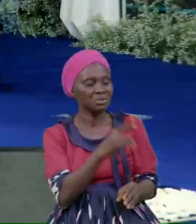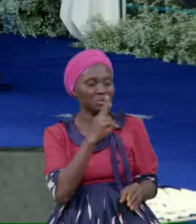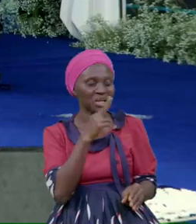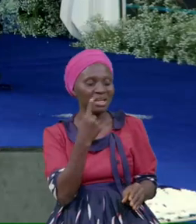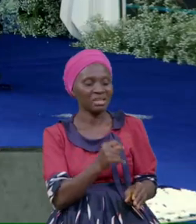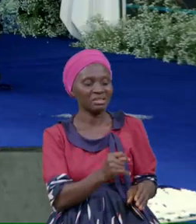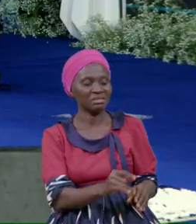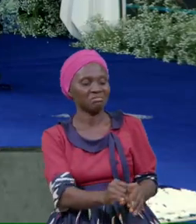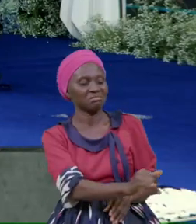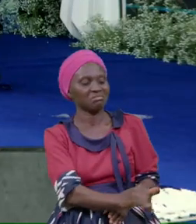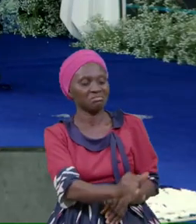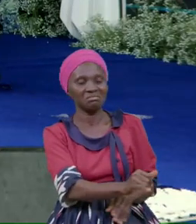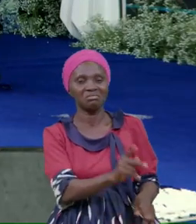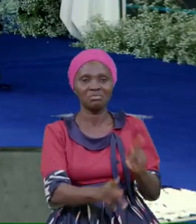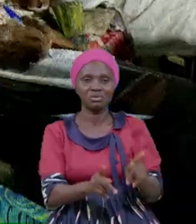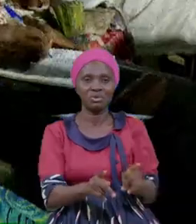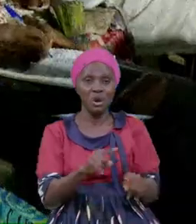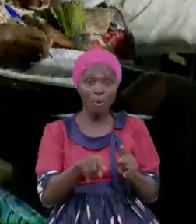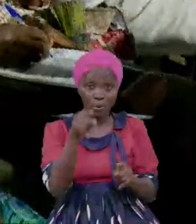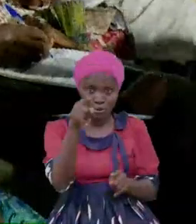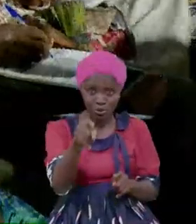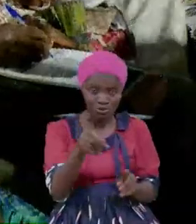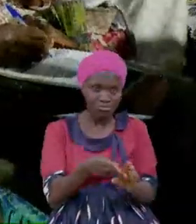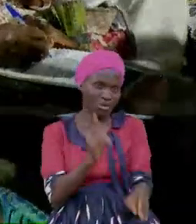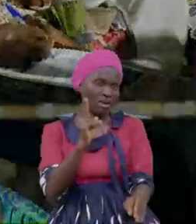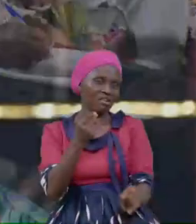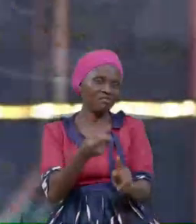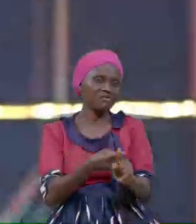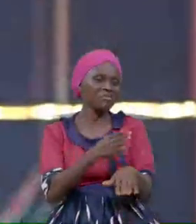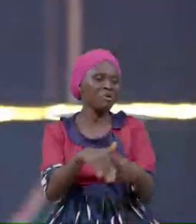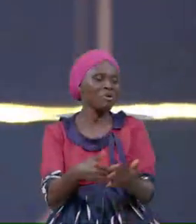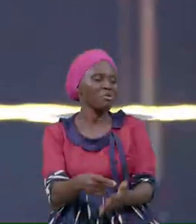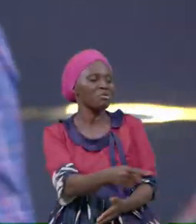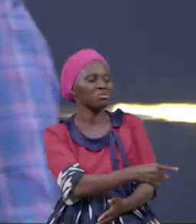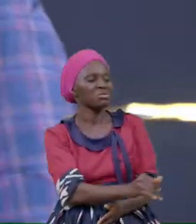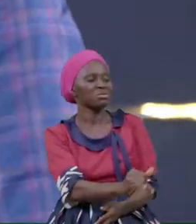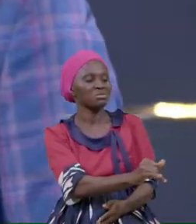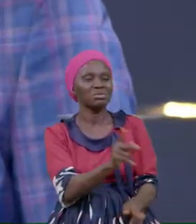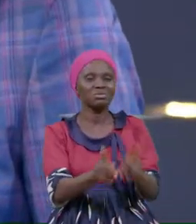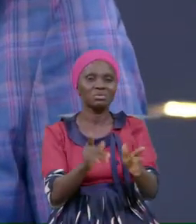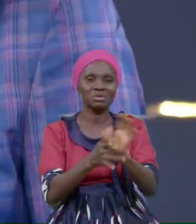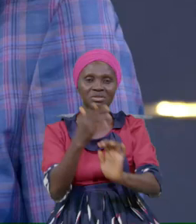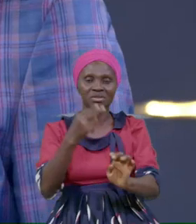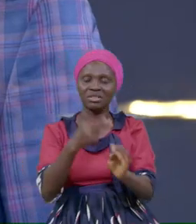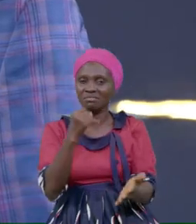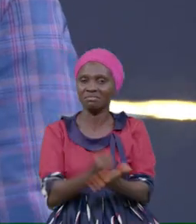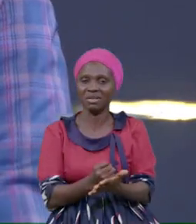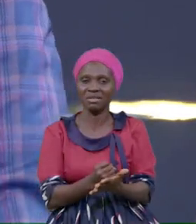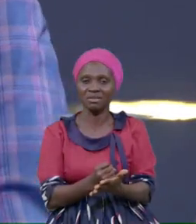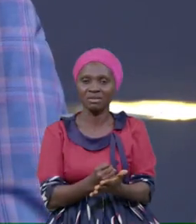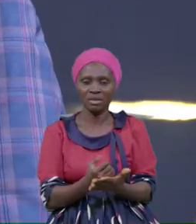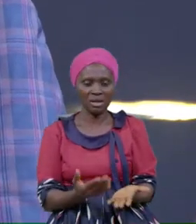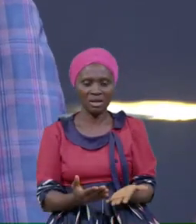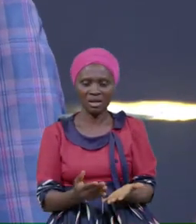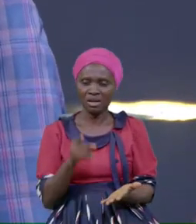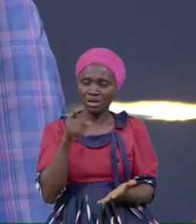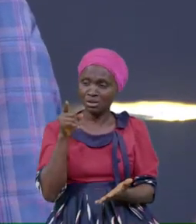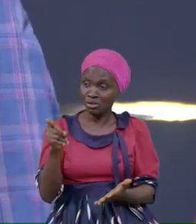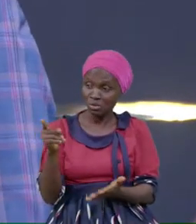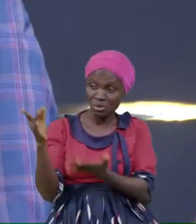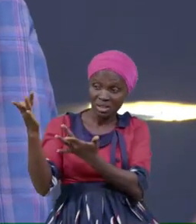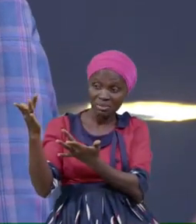common people in Jesus' name. Oh, you expect something from him? How can you do that? Don't you know